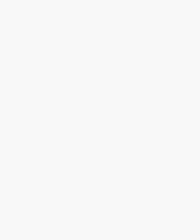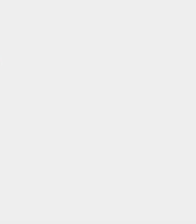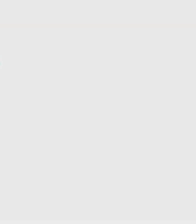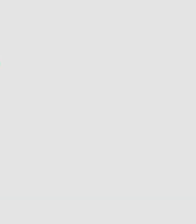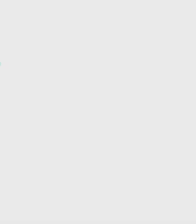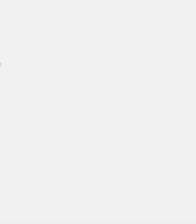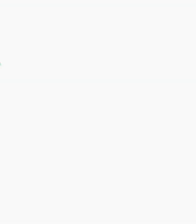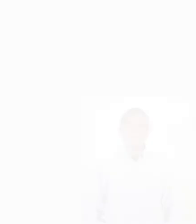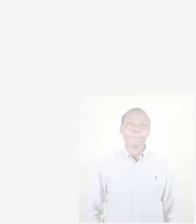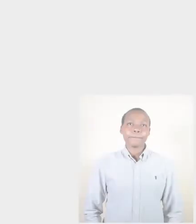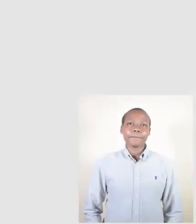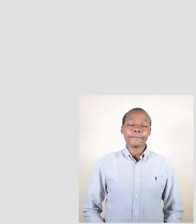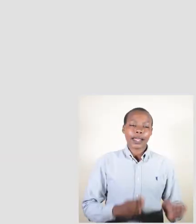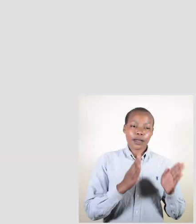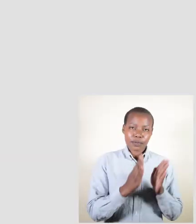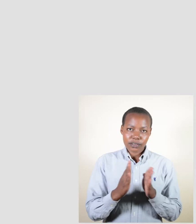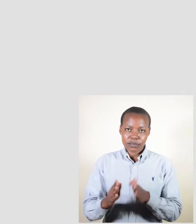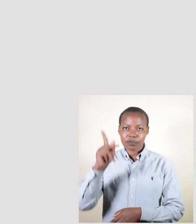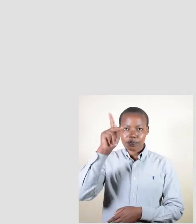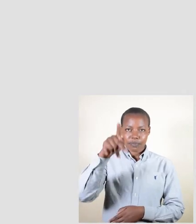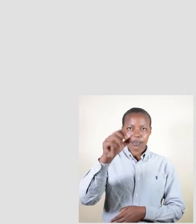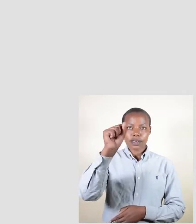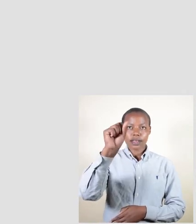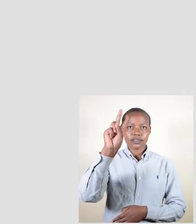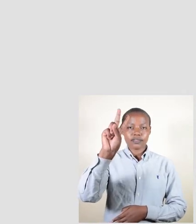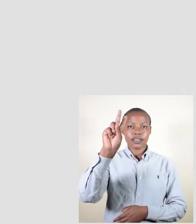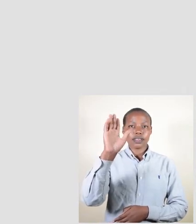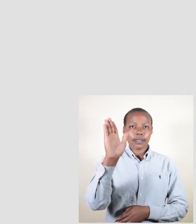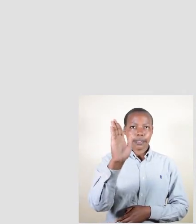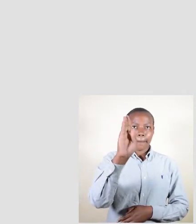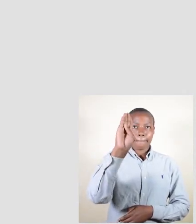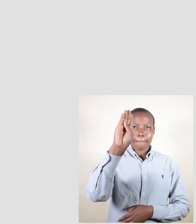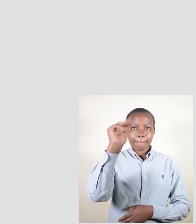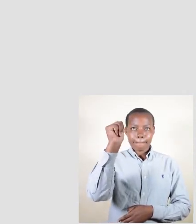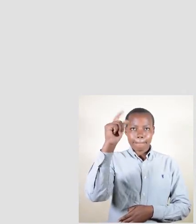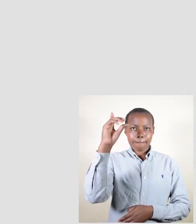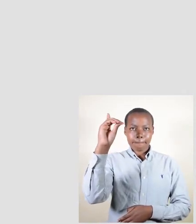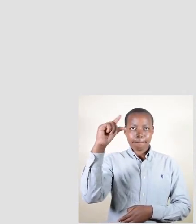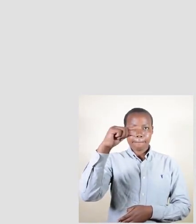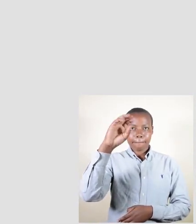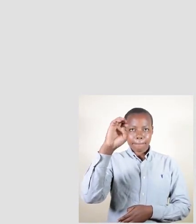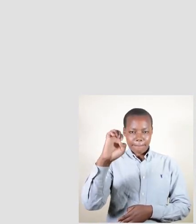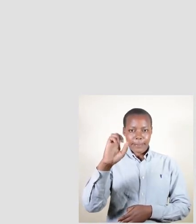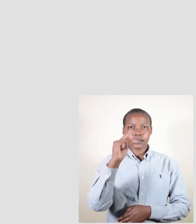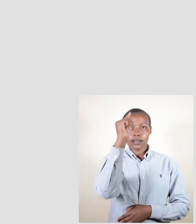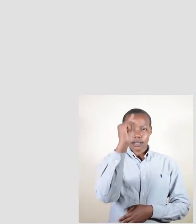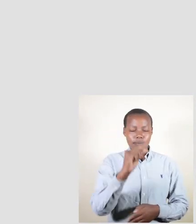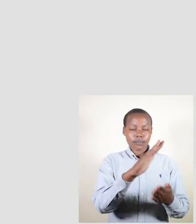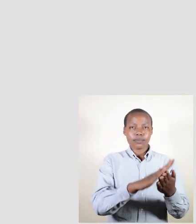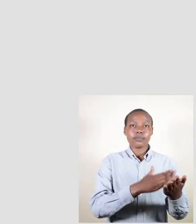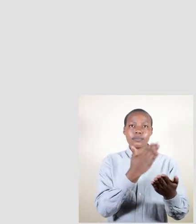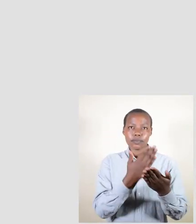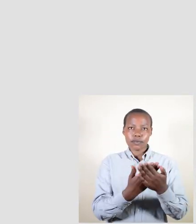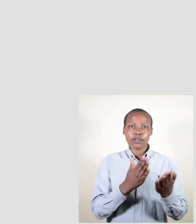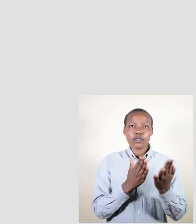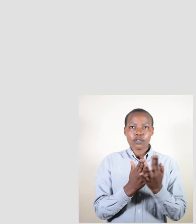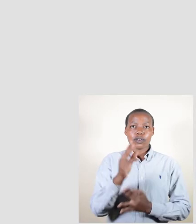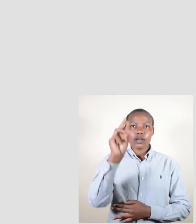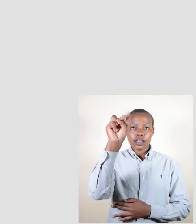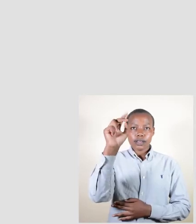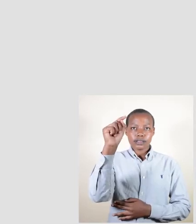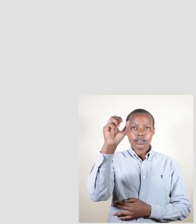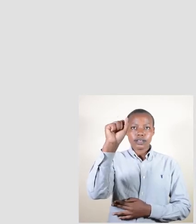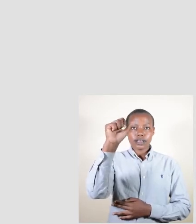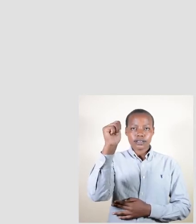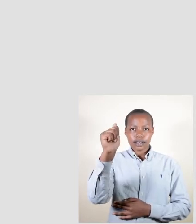the driving license. Processing of PSV badges. The customer makes an application through the